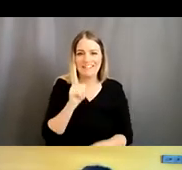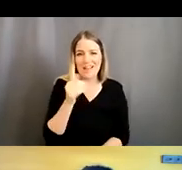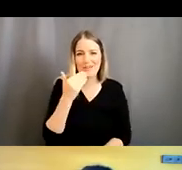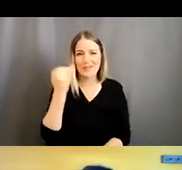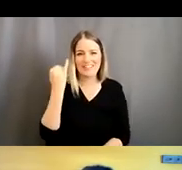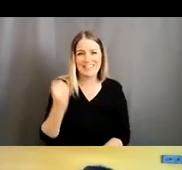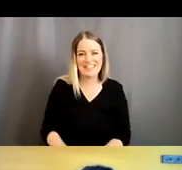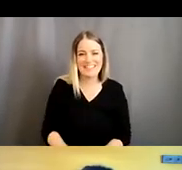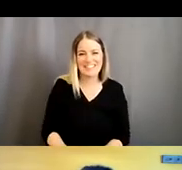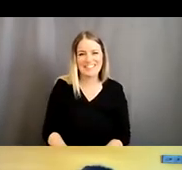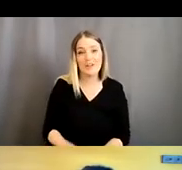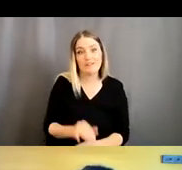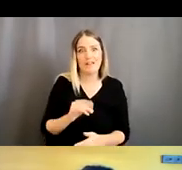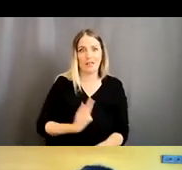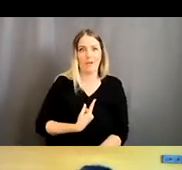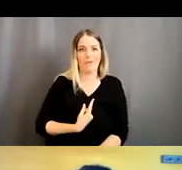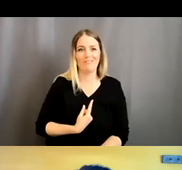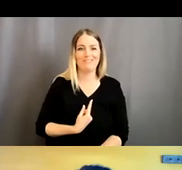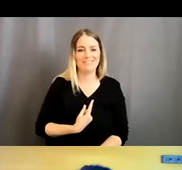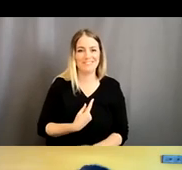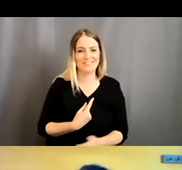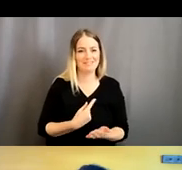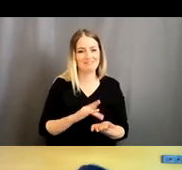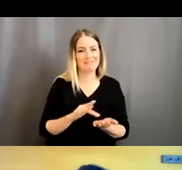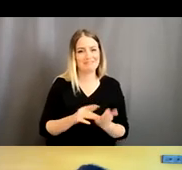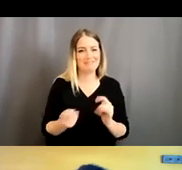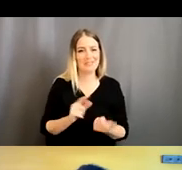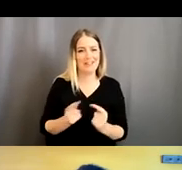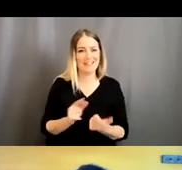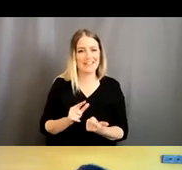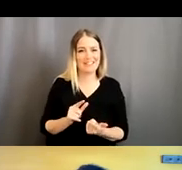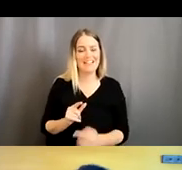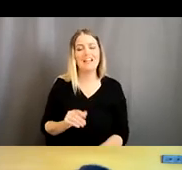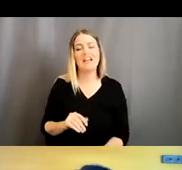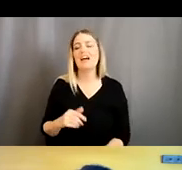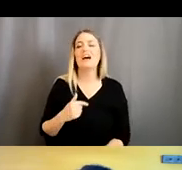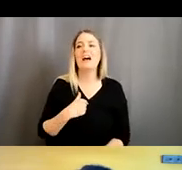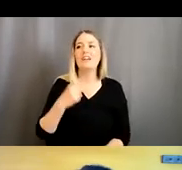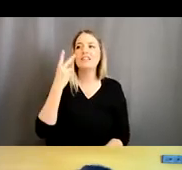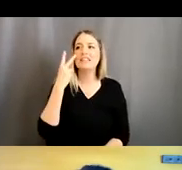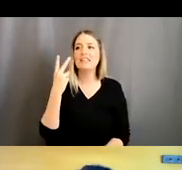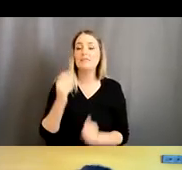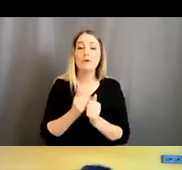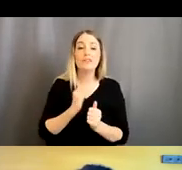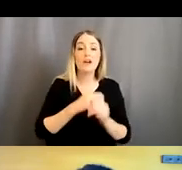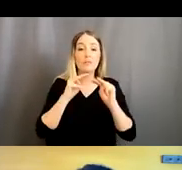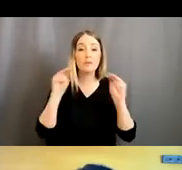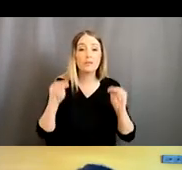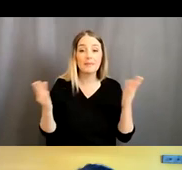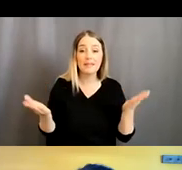Or doing that yourself. And I have seen, most of our museums